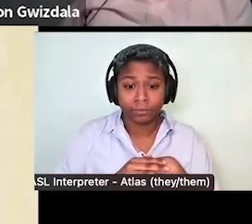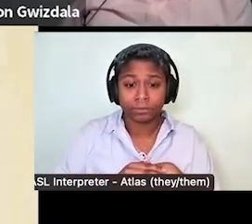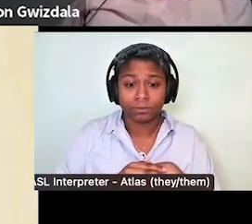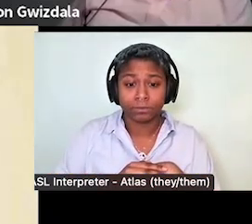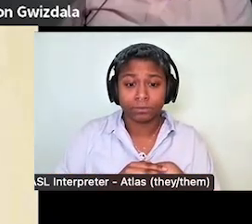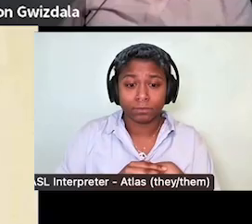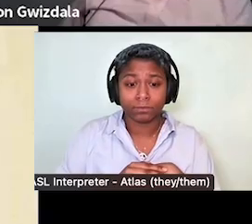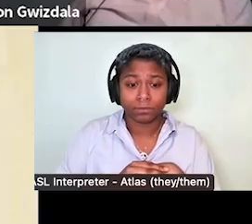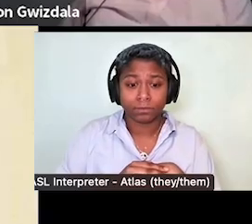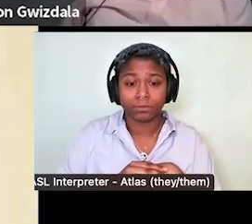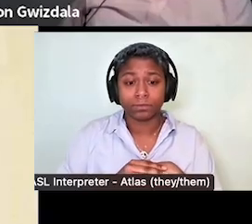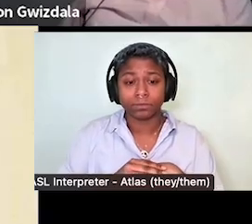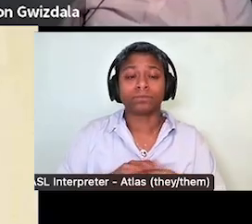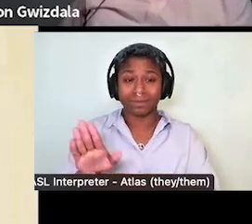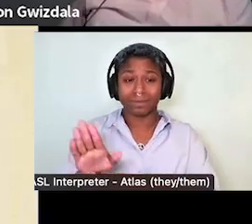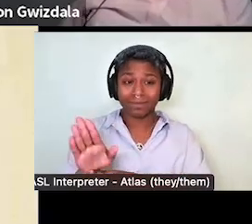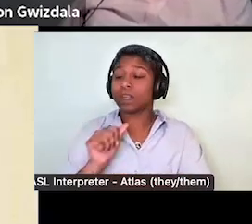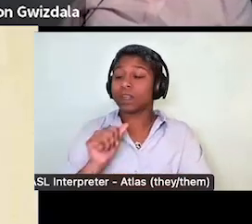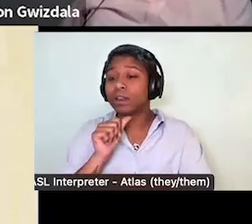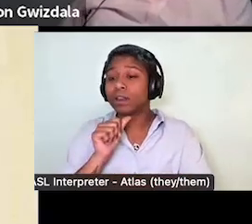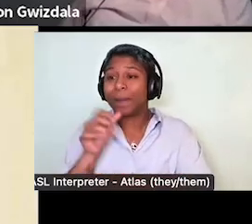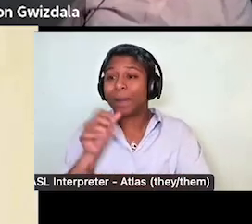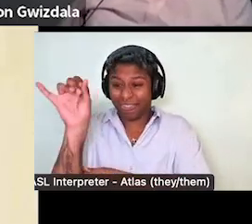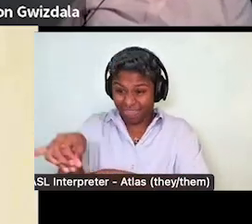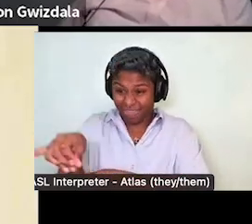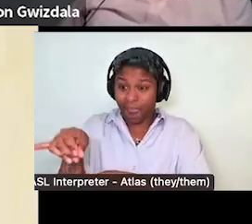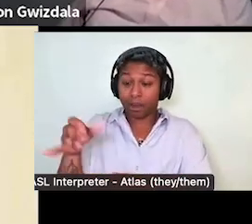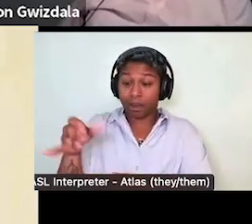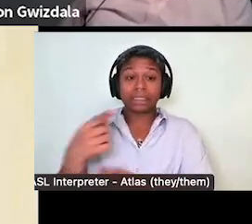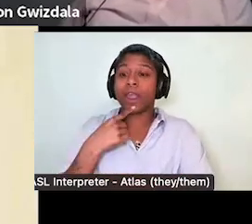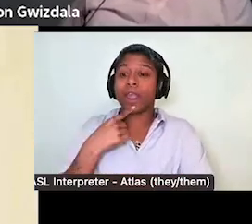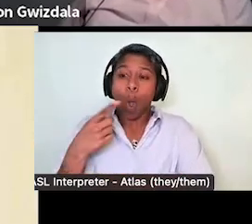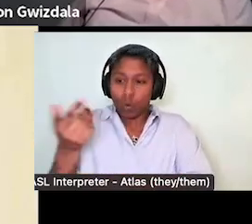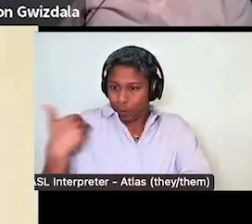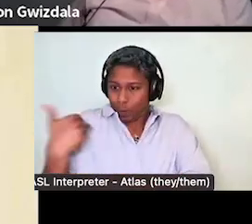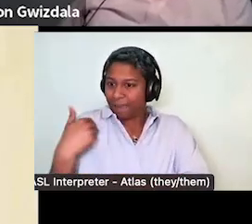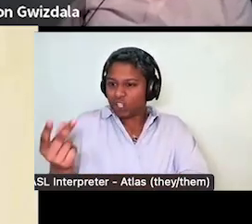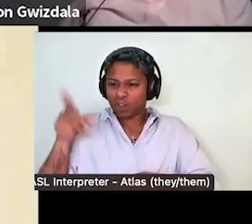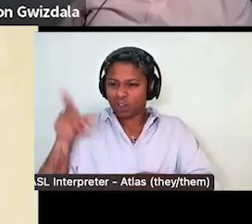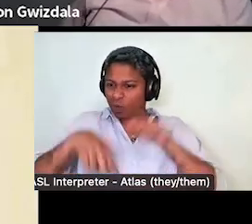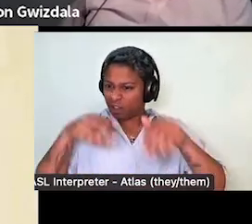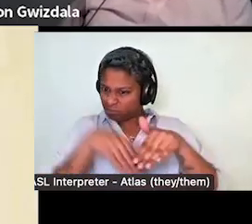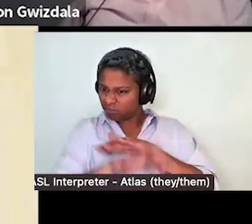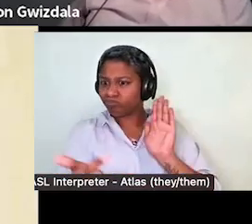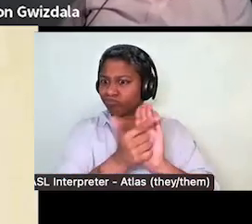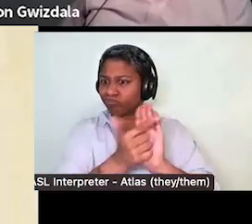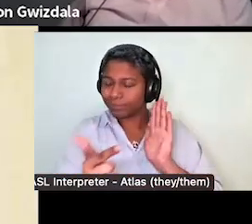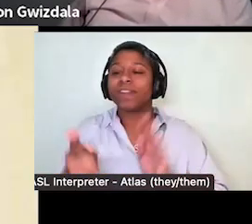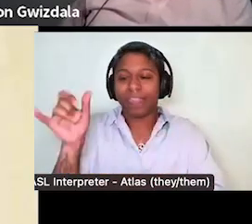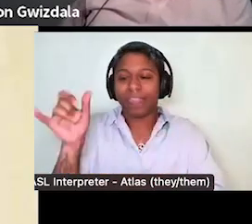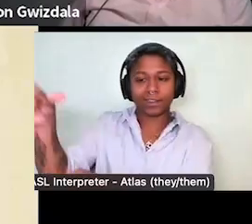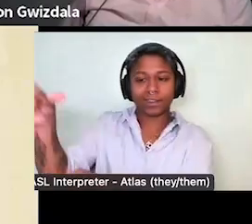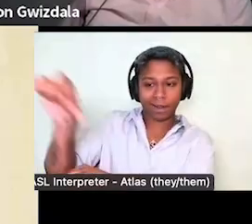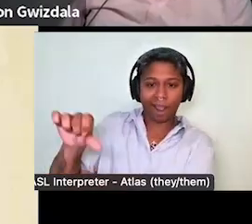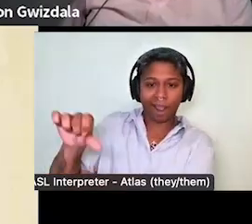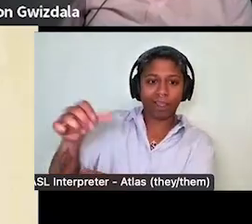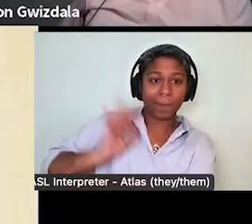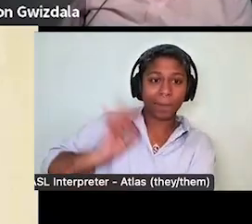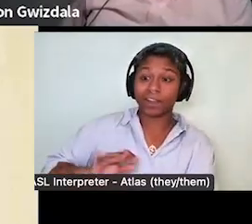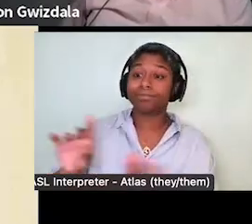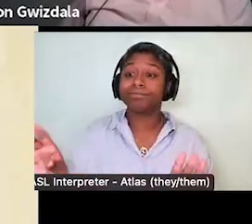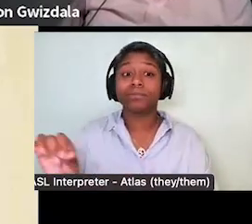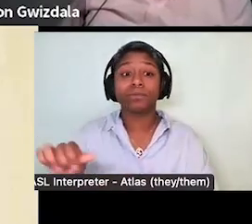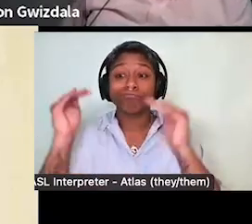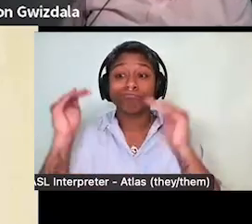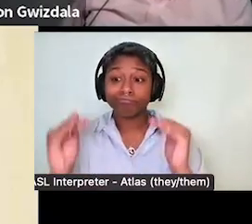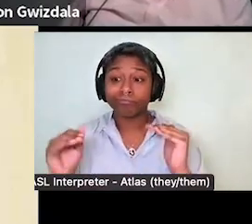of benefit. Another way that you can be discriminated against, though, is through what we call an unequal benefit. So